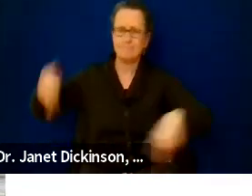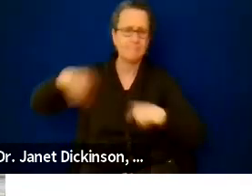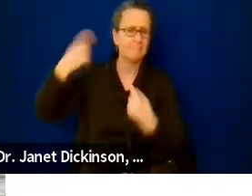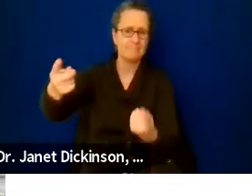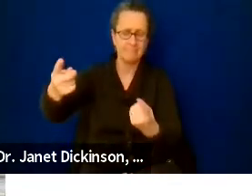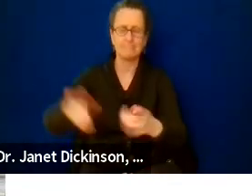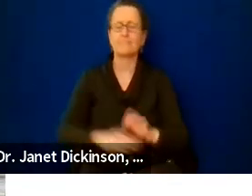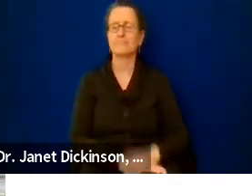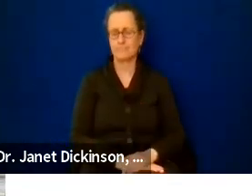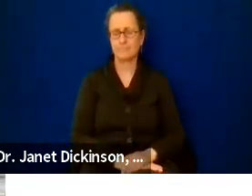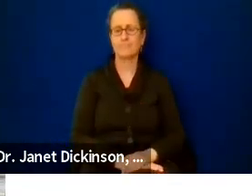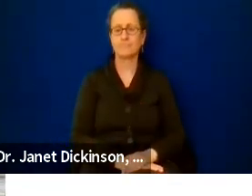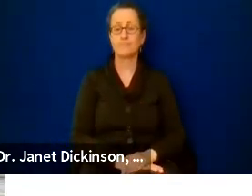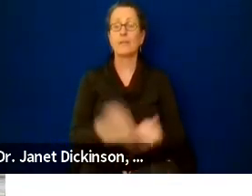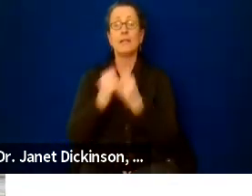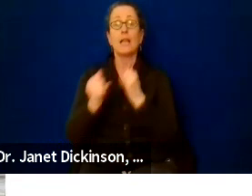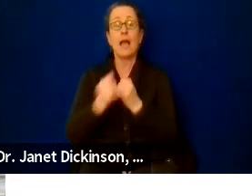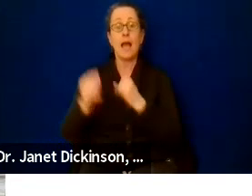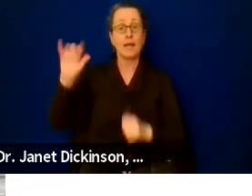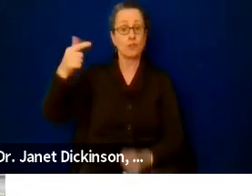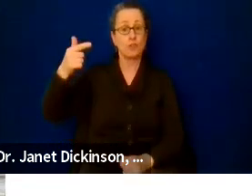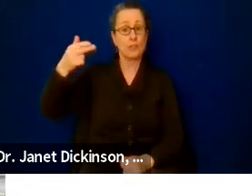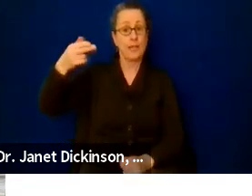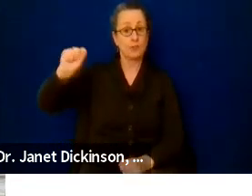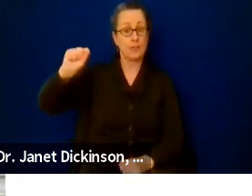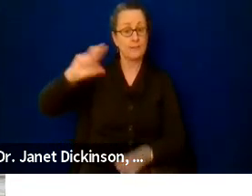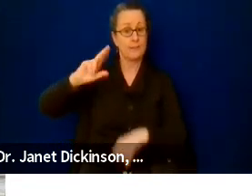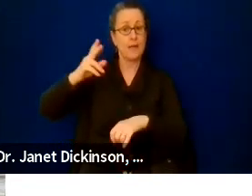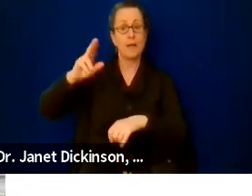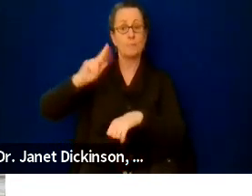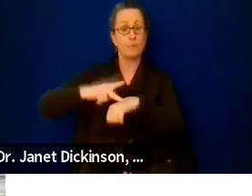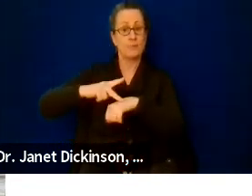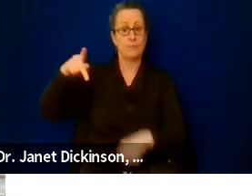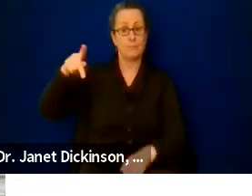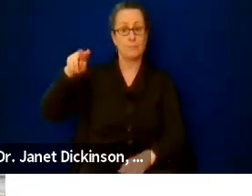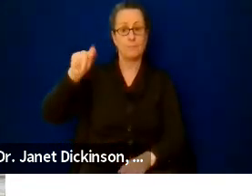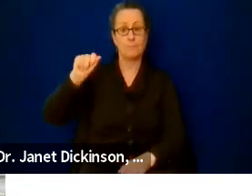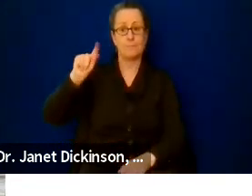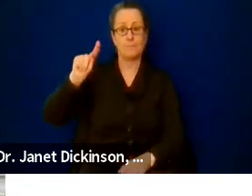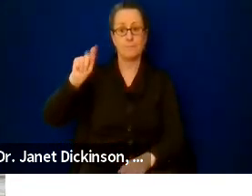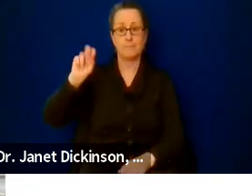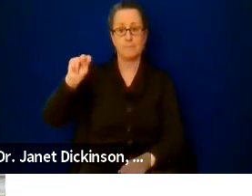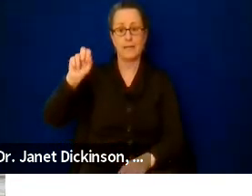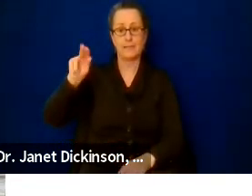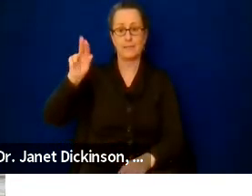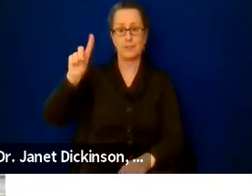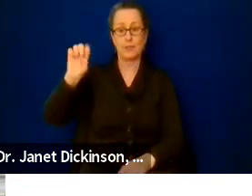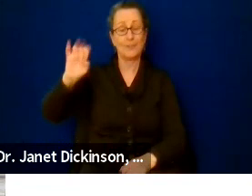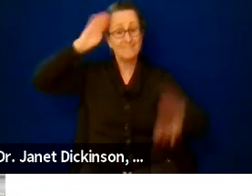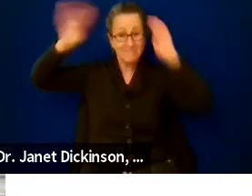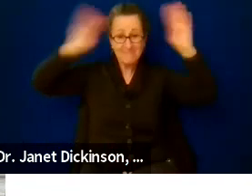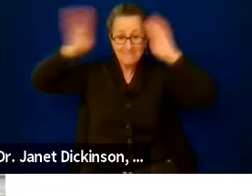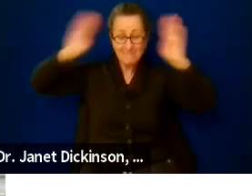Great, thank you. And lastly, at the high school, Principal Patnod. Hi, everyone. We're going